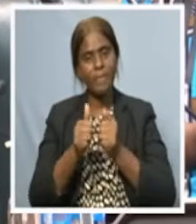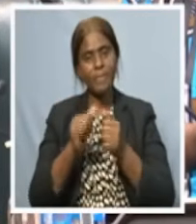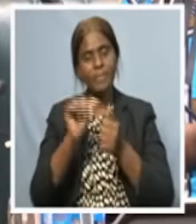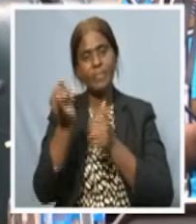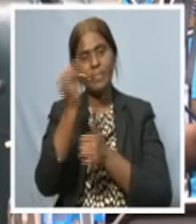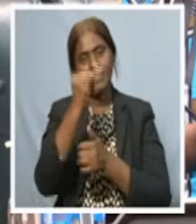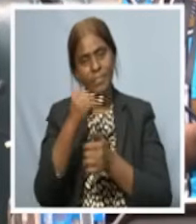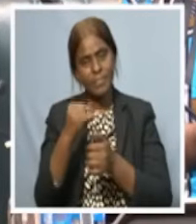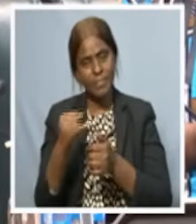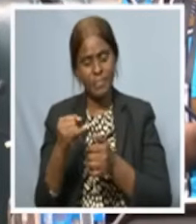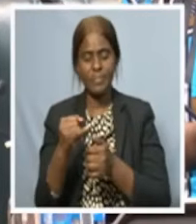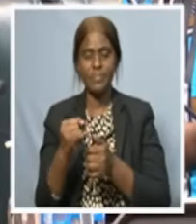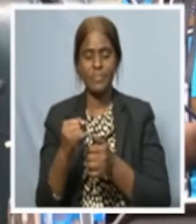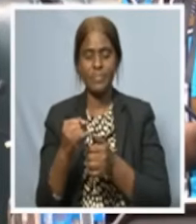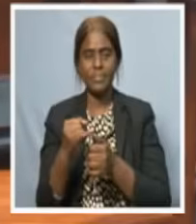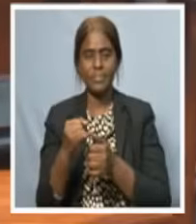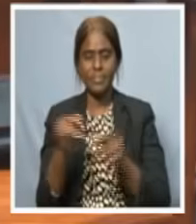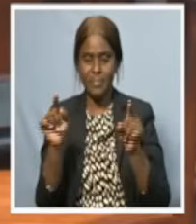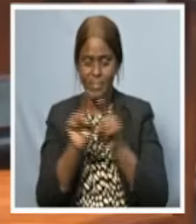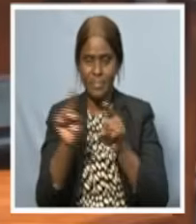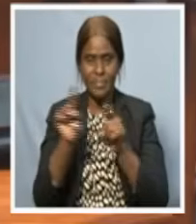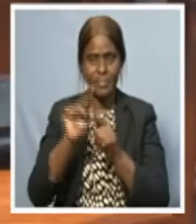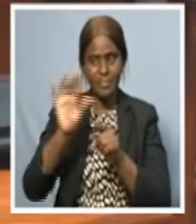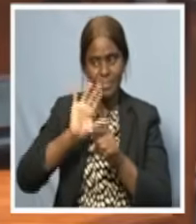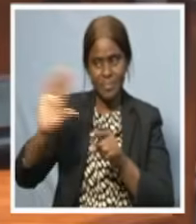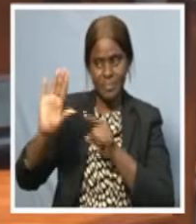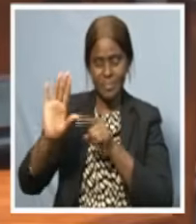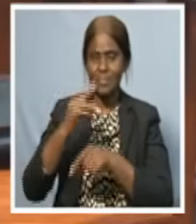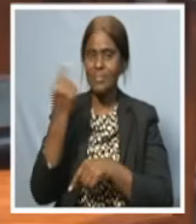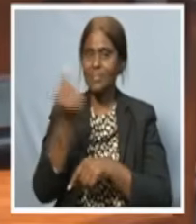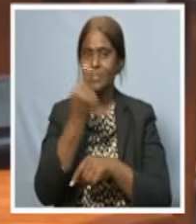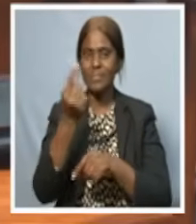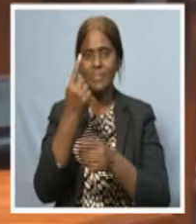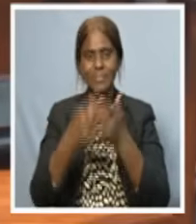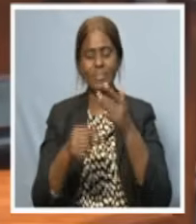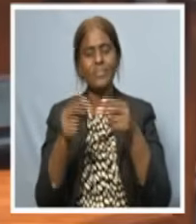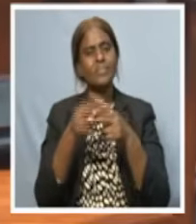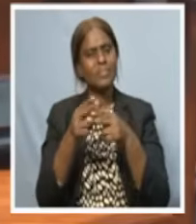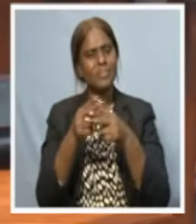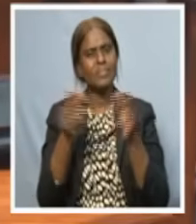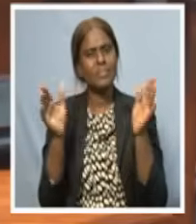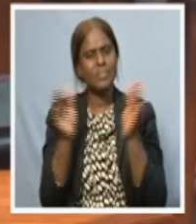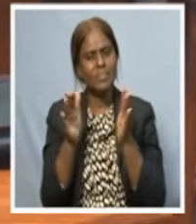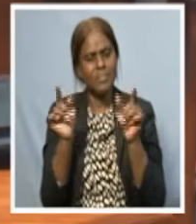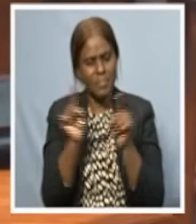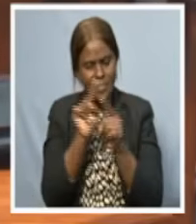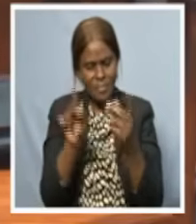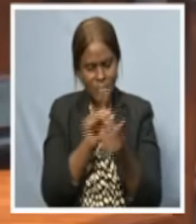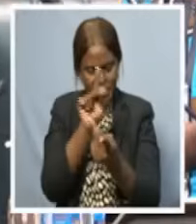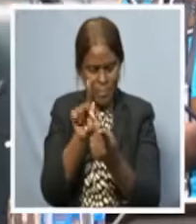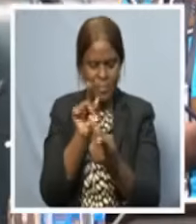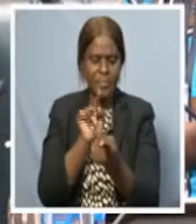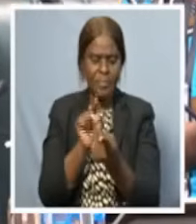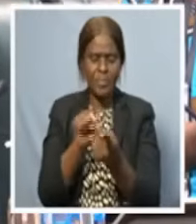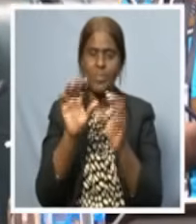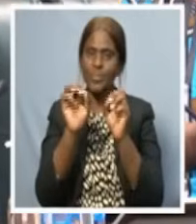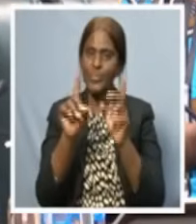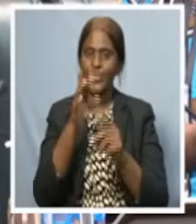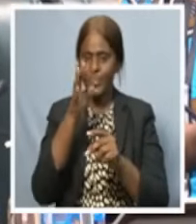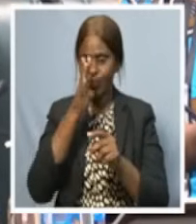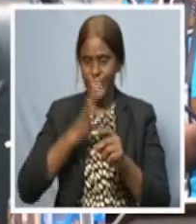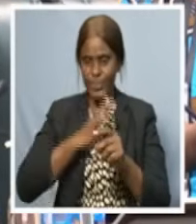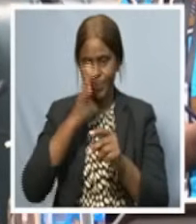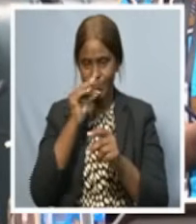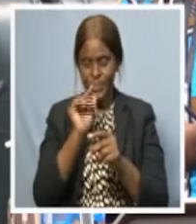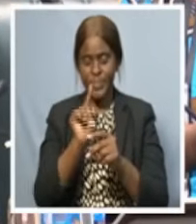and Arts, a point of order is supposed to be brief and precise. Okay, Madam